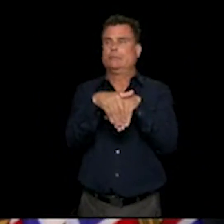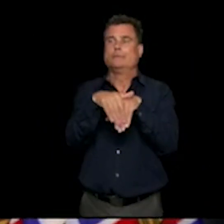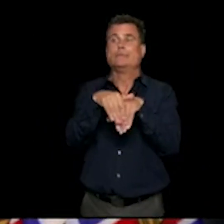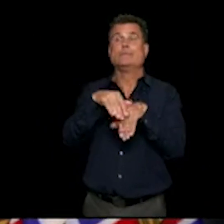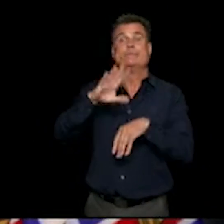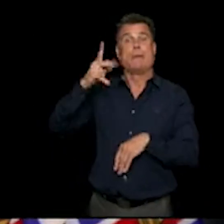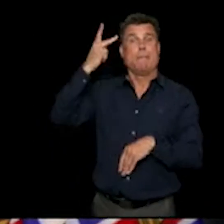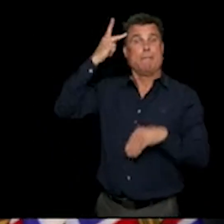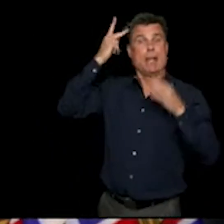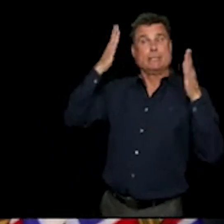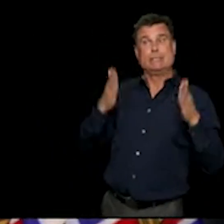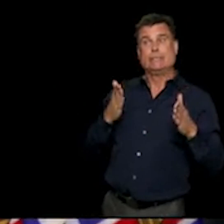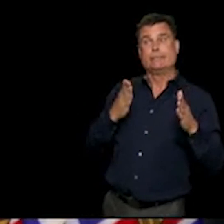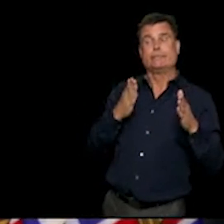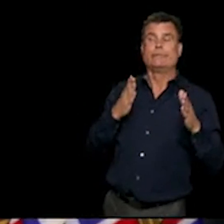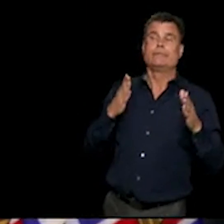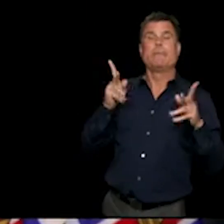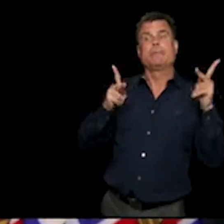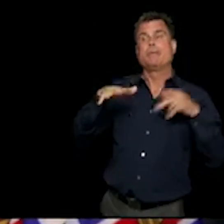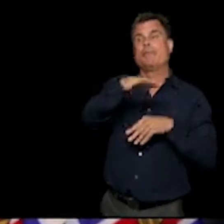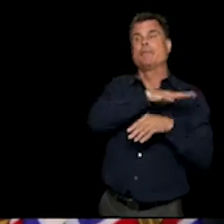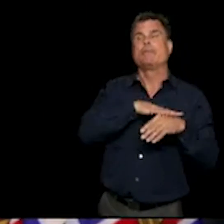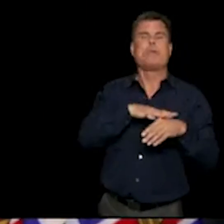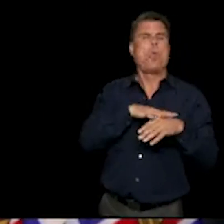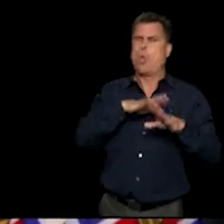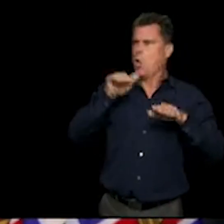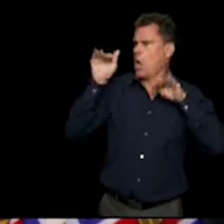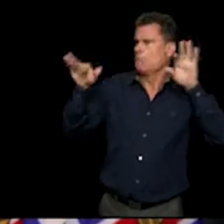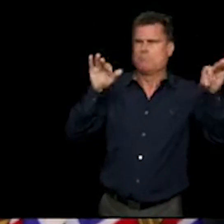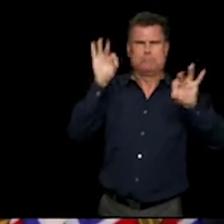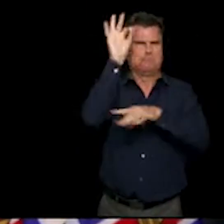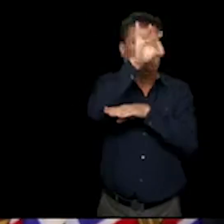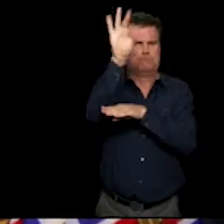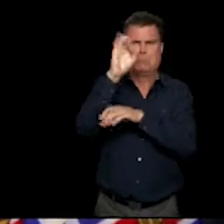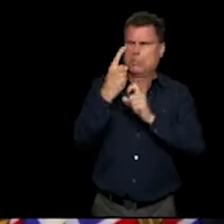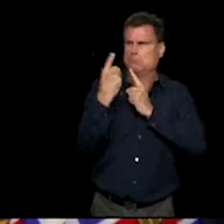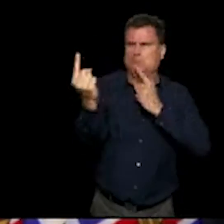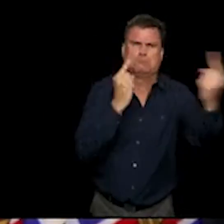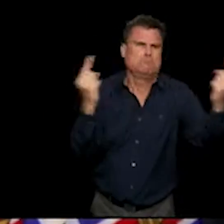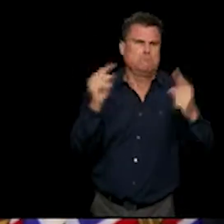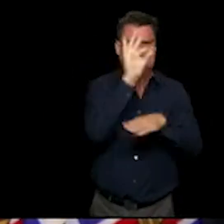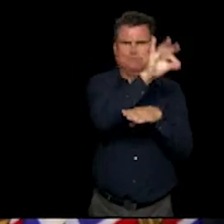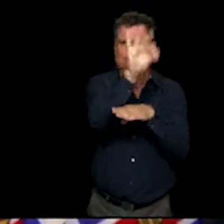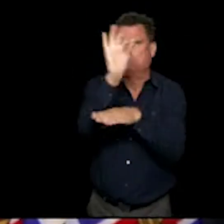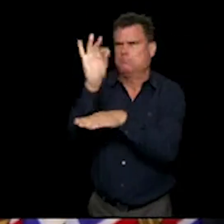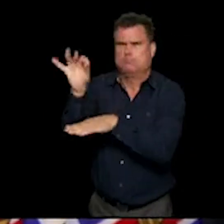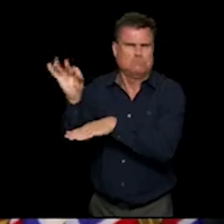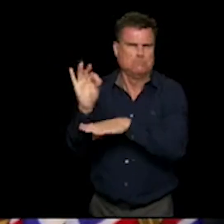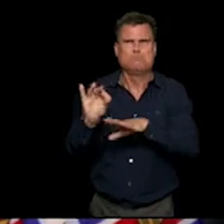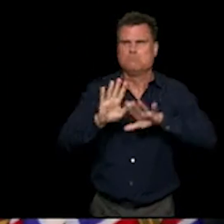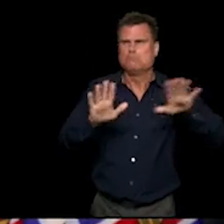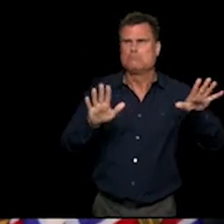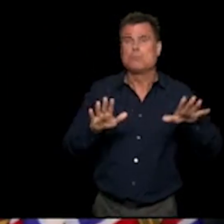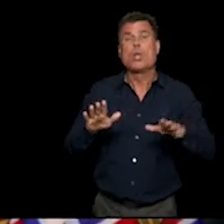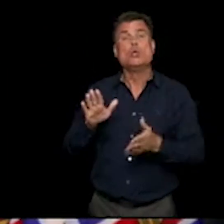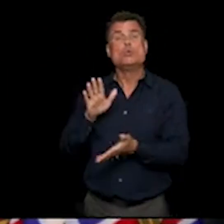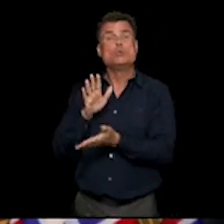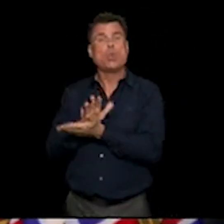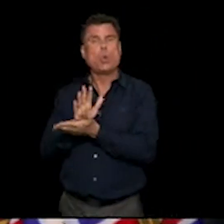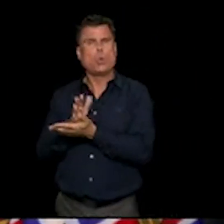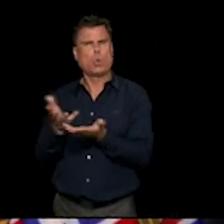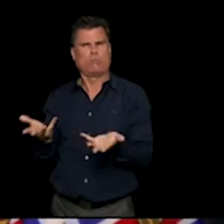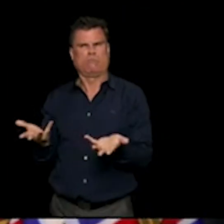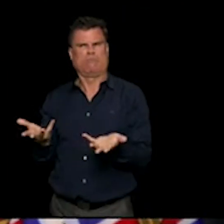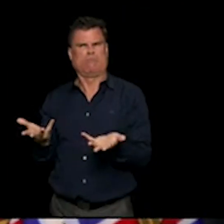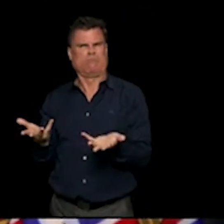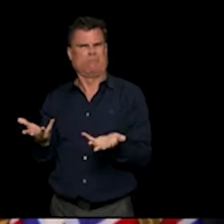the opportunity, particularly when over 20 children can be put in a small portable with few windows? And will you be requiring school